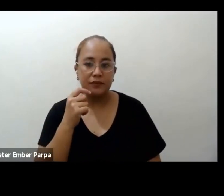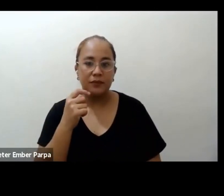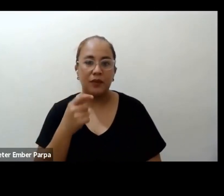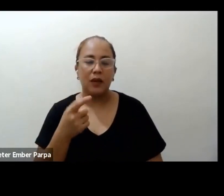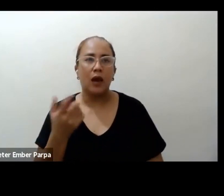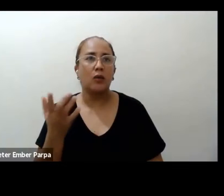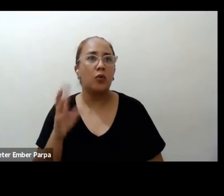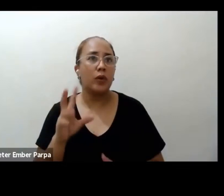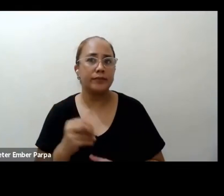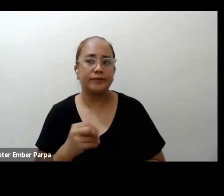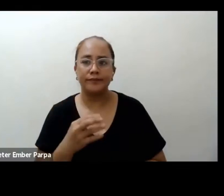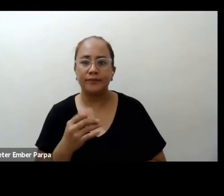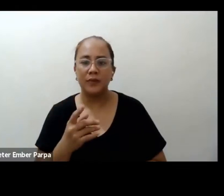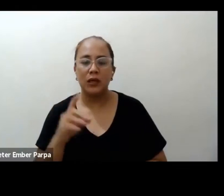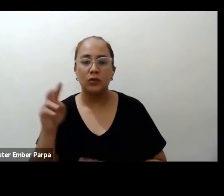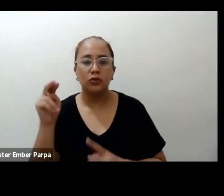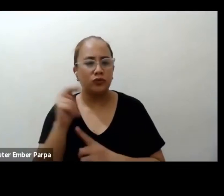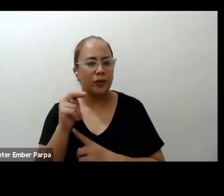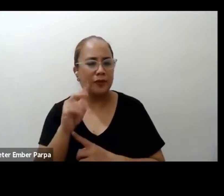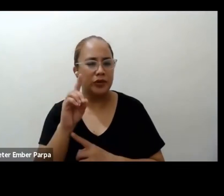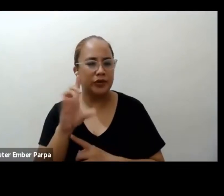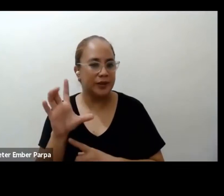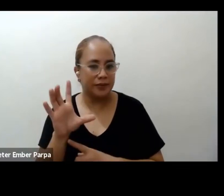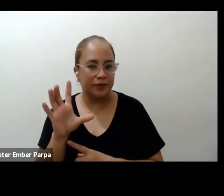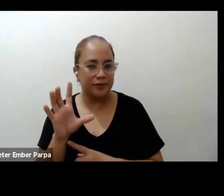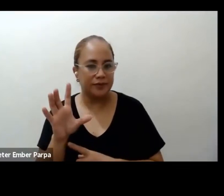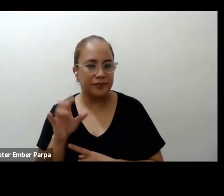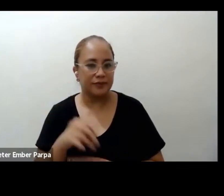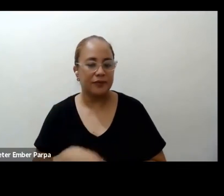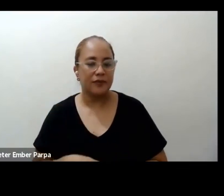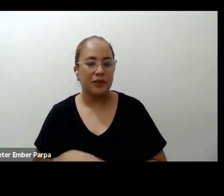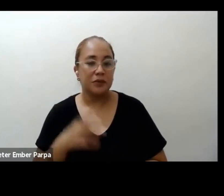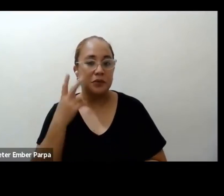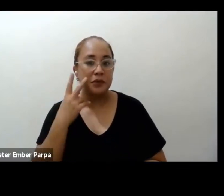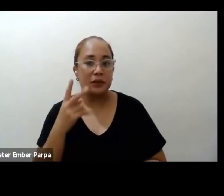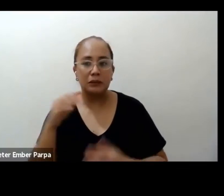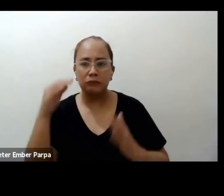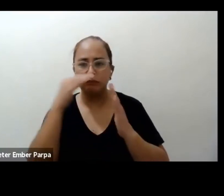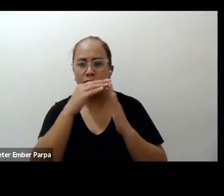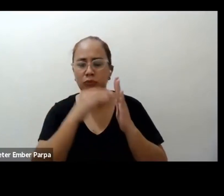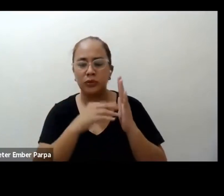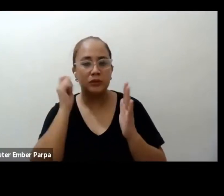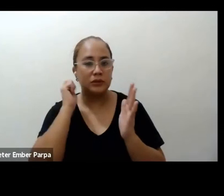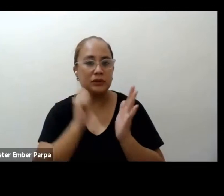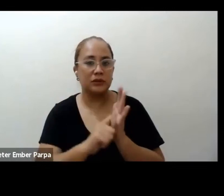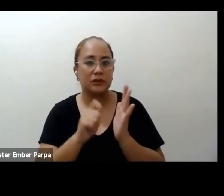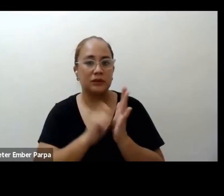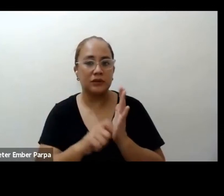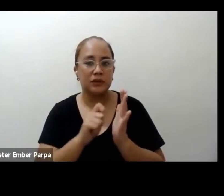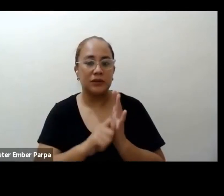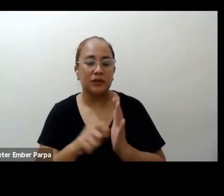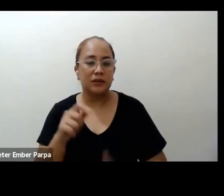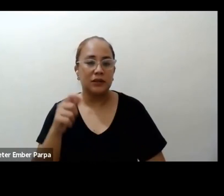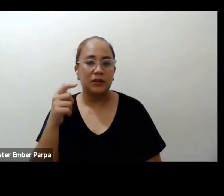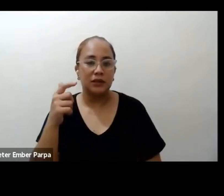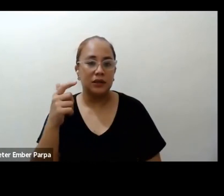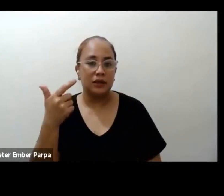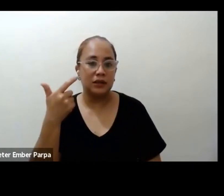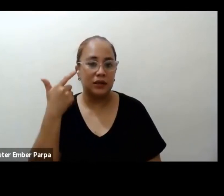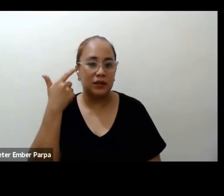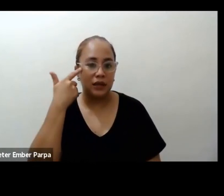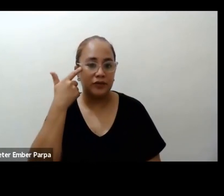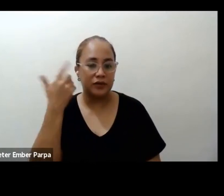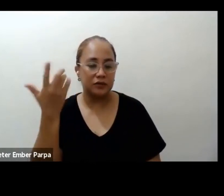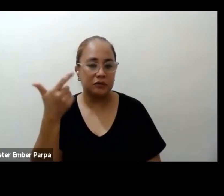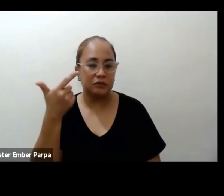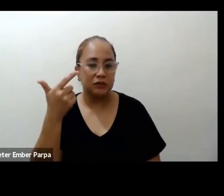by November, December. Nung nakita ko yung listahan ni Secretary Galvez, we will